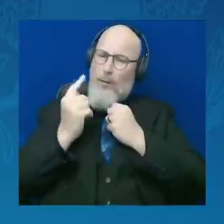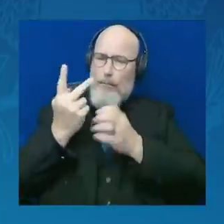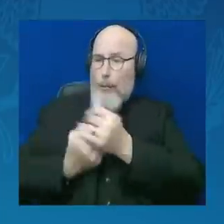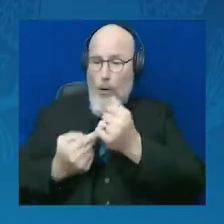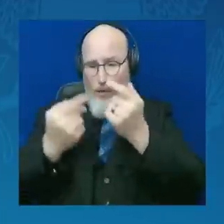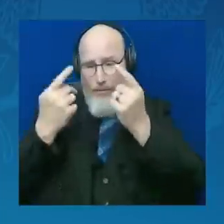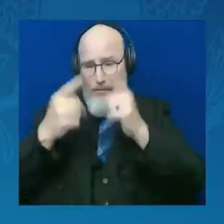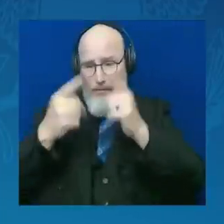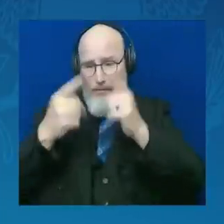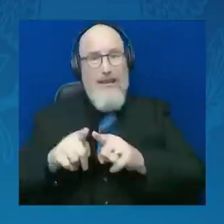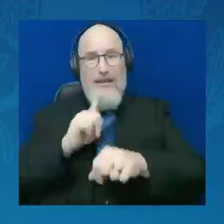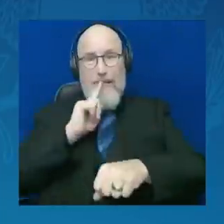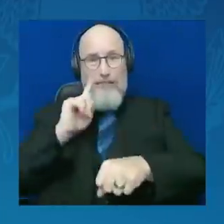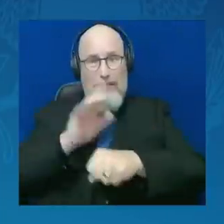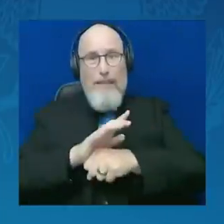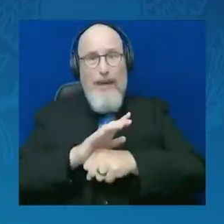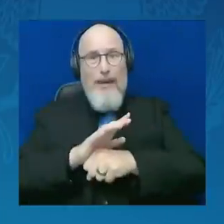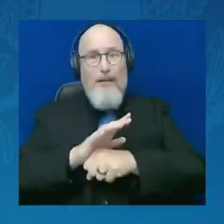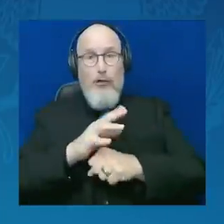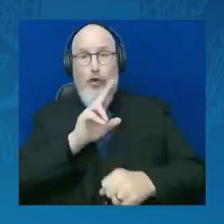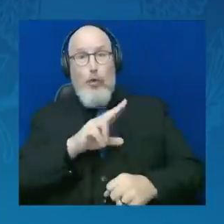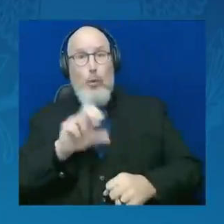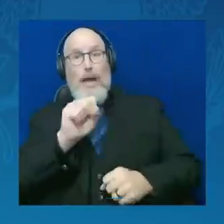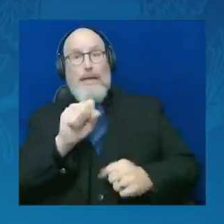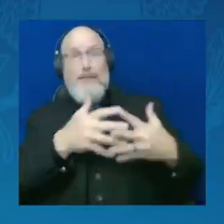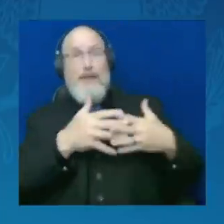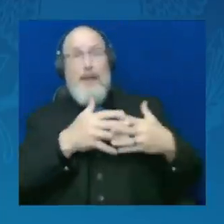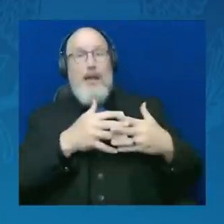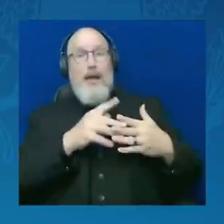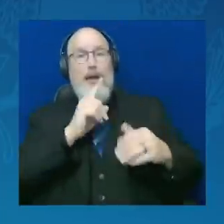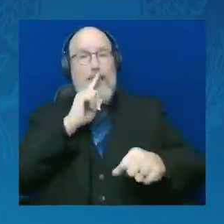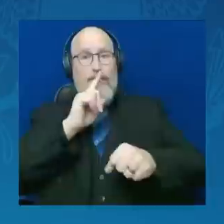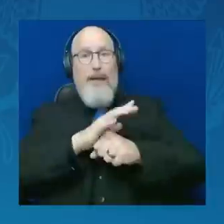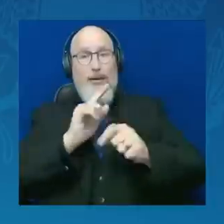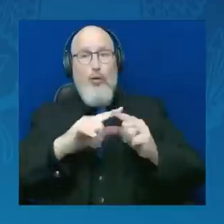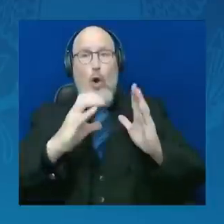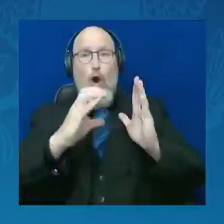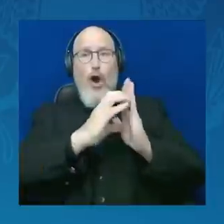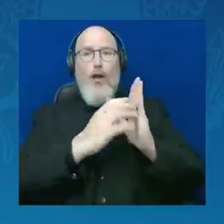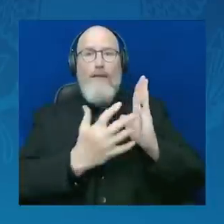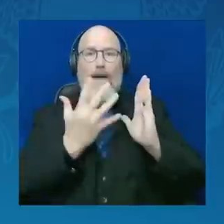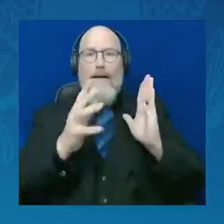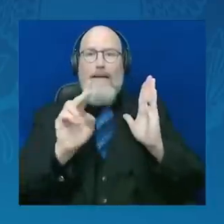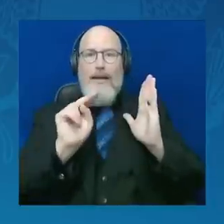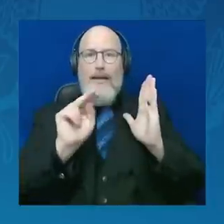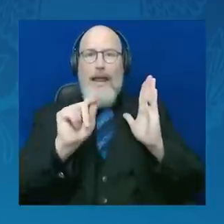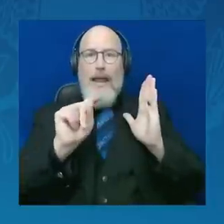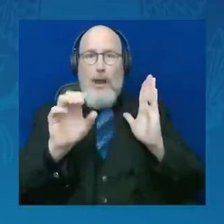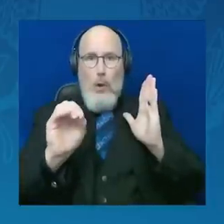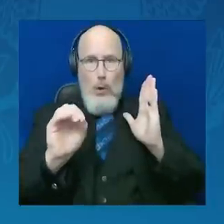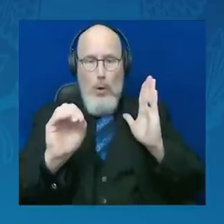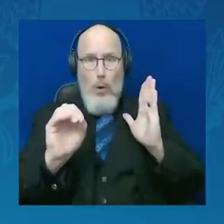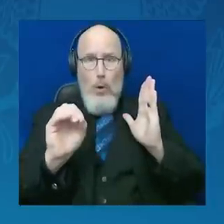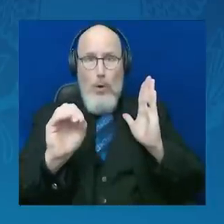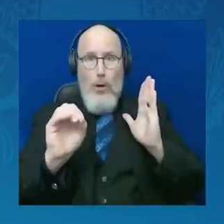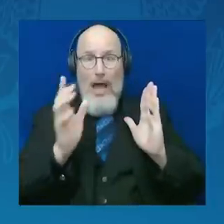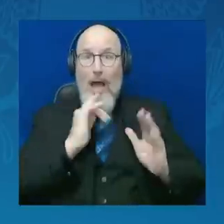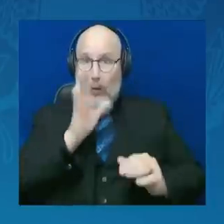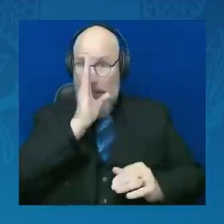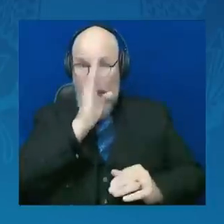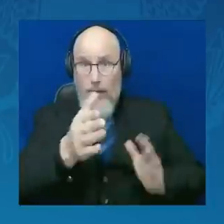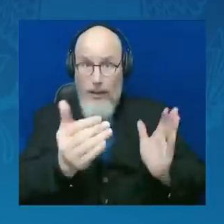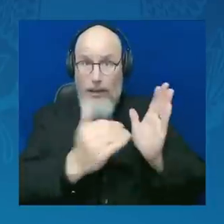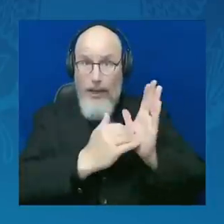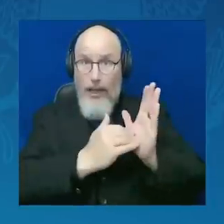I've said it many times, I will say it again. The United States commitment to Article 5 is